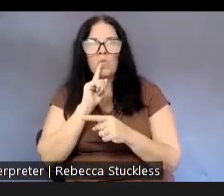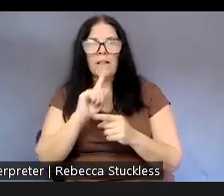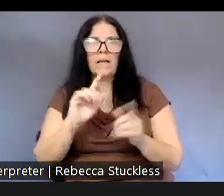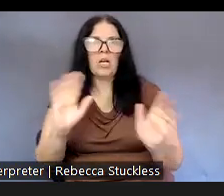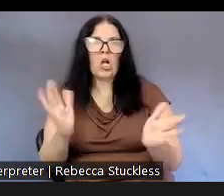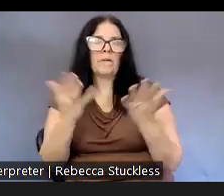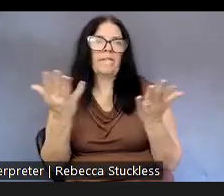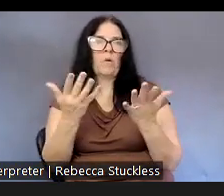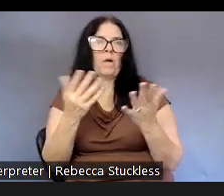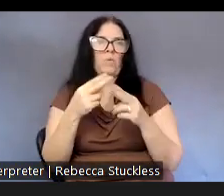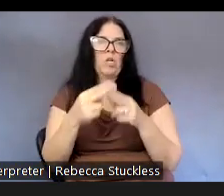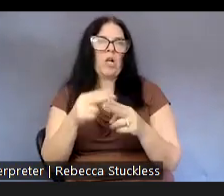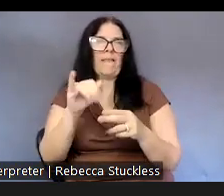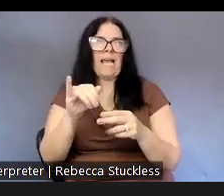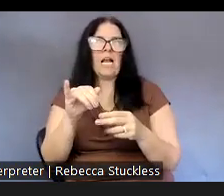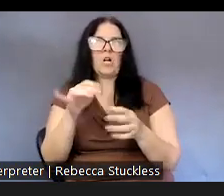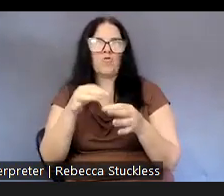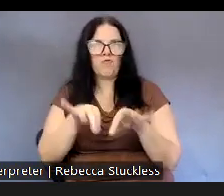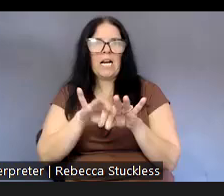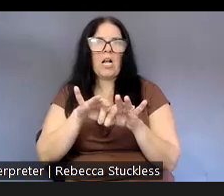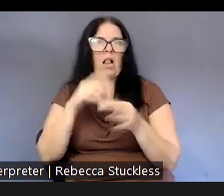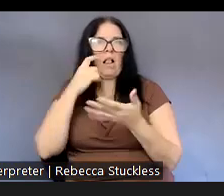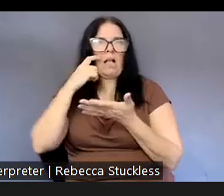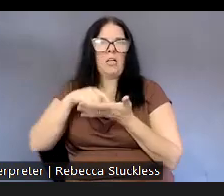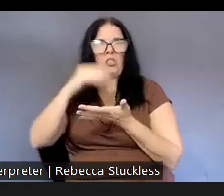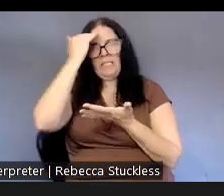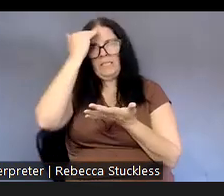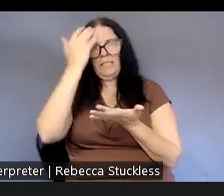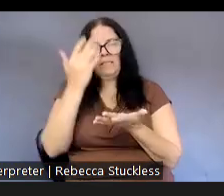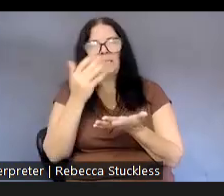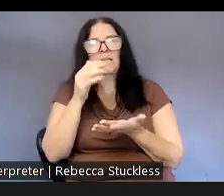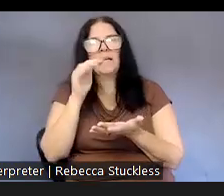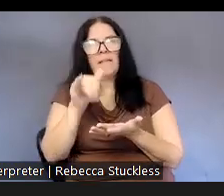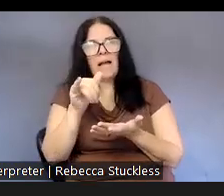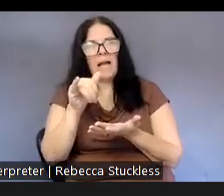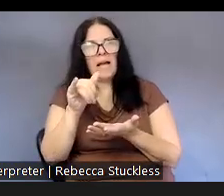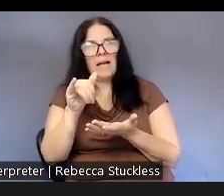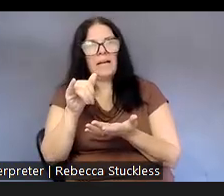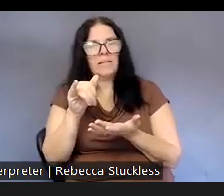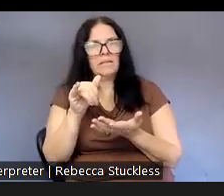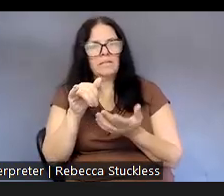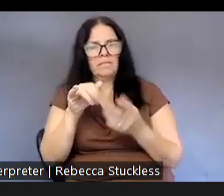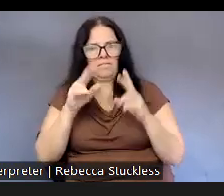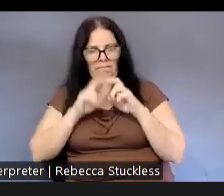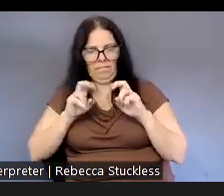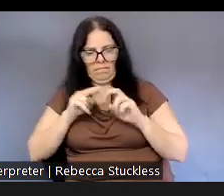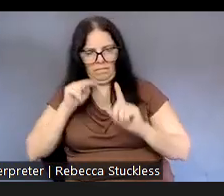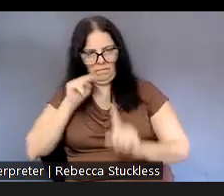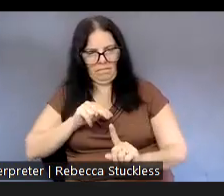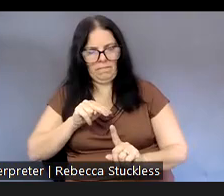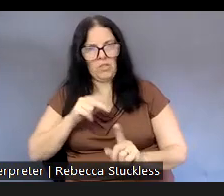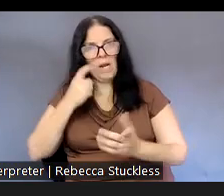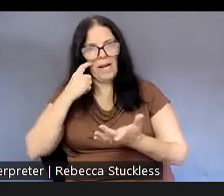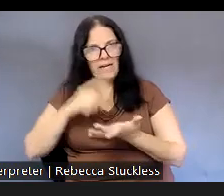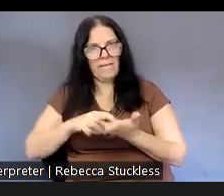a critical consciousness, a consciousness that's geared specifically toward identifying and exposing